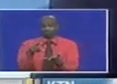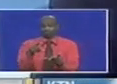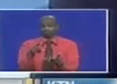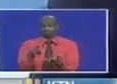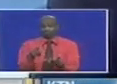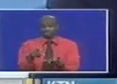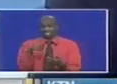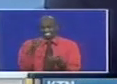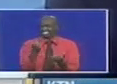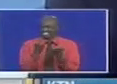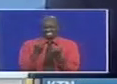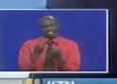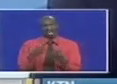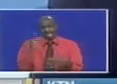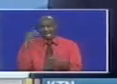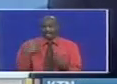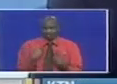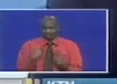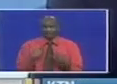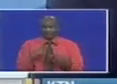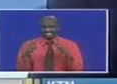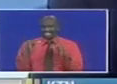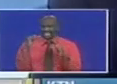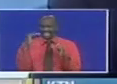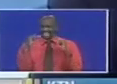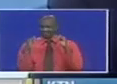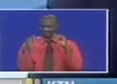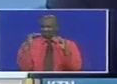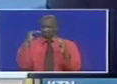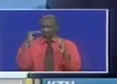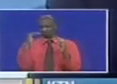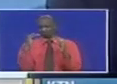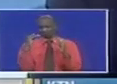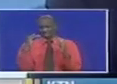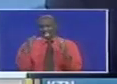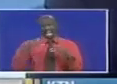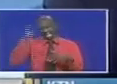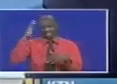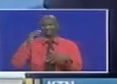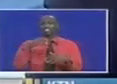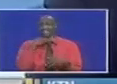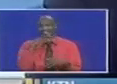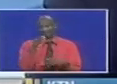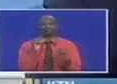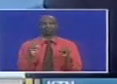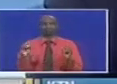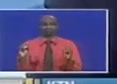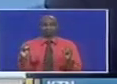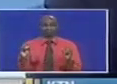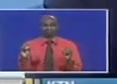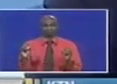is needy, but it has not reached levels where we can say they are death. At least I have visited several districts